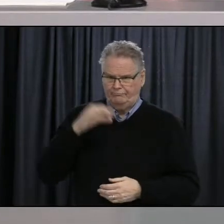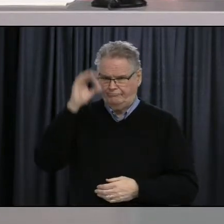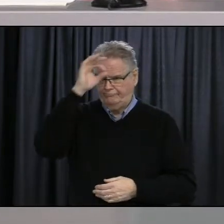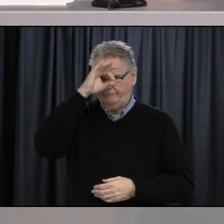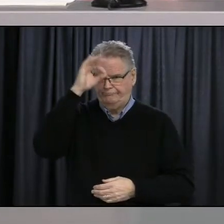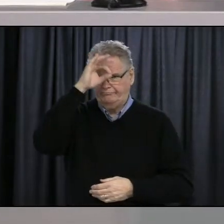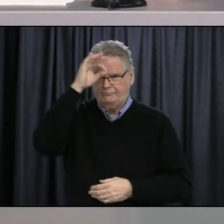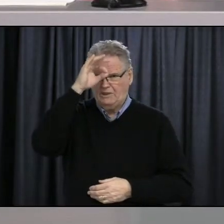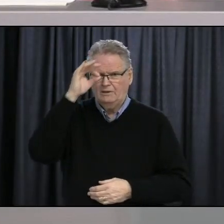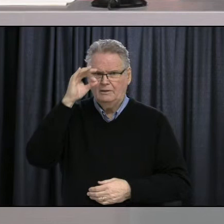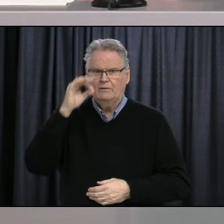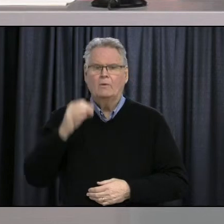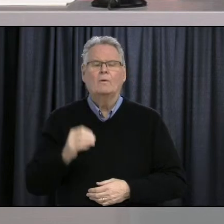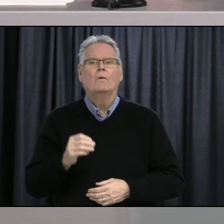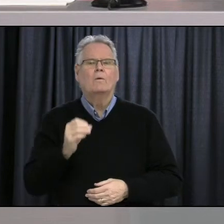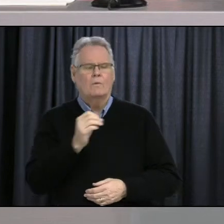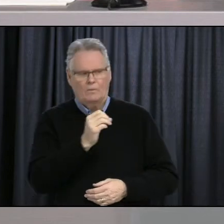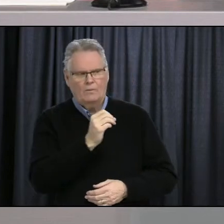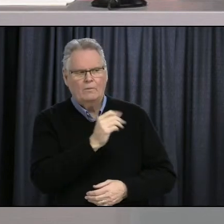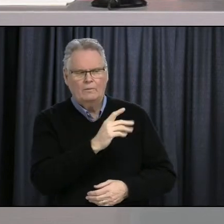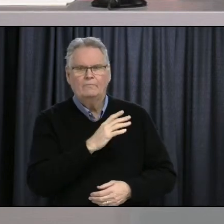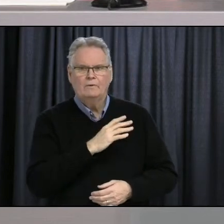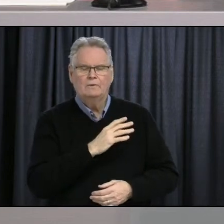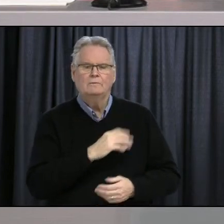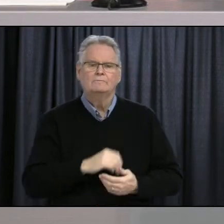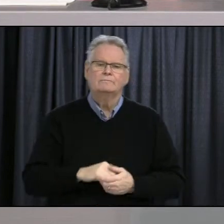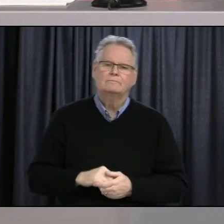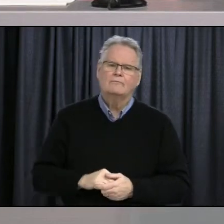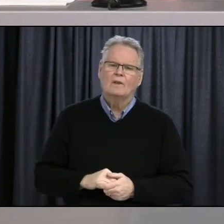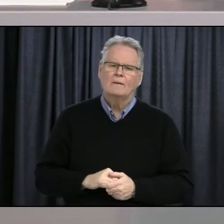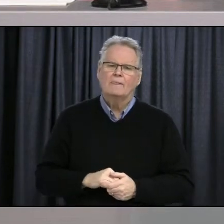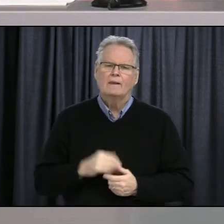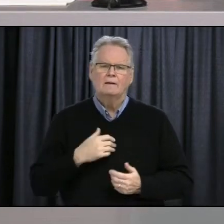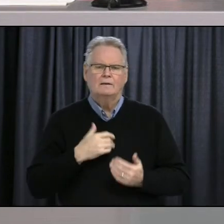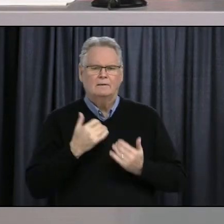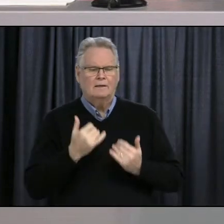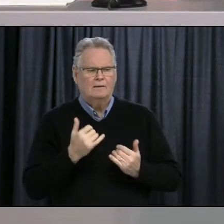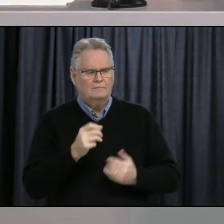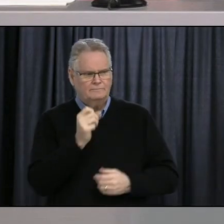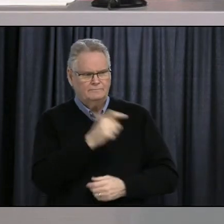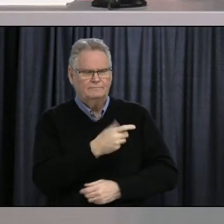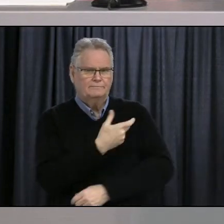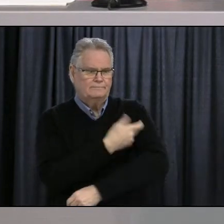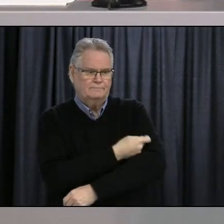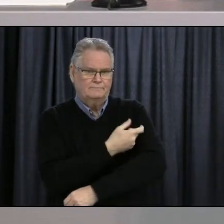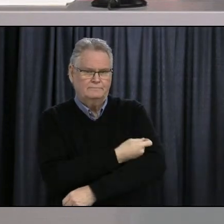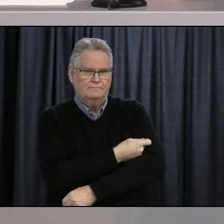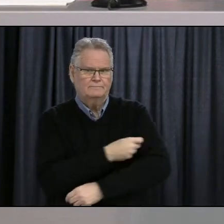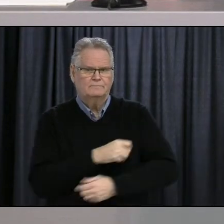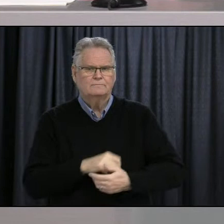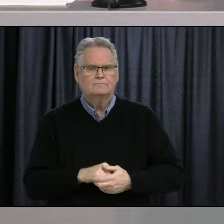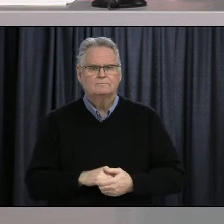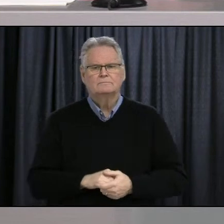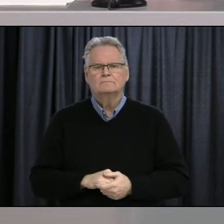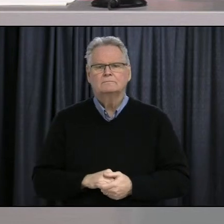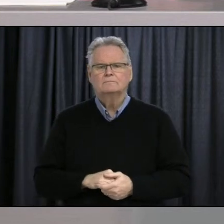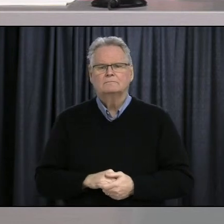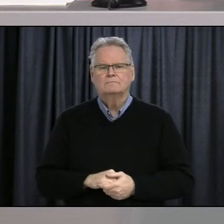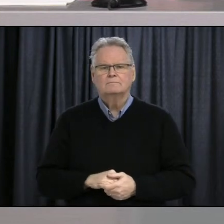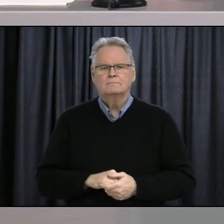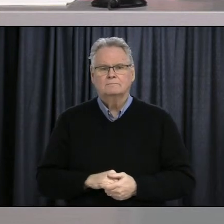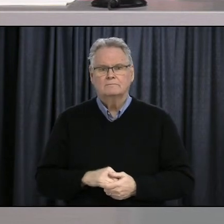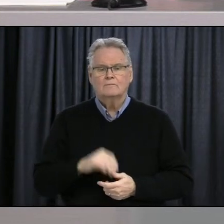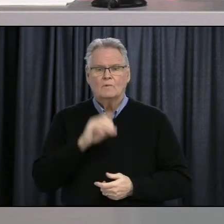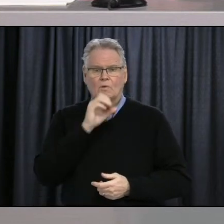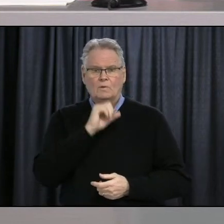And question about vaccinations. We're seeing people over 75 getting vaccinated on the south coast of Labrador,